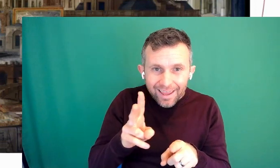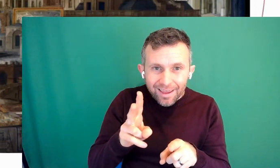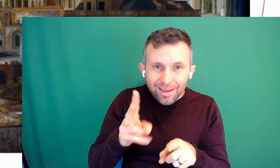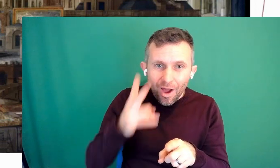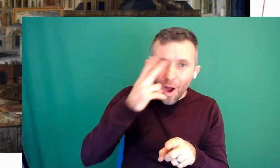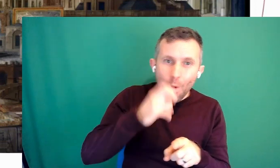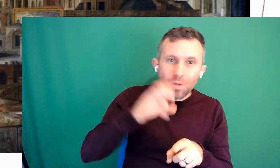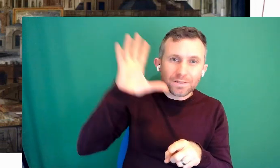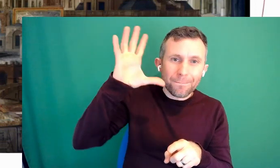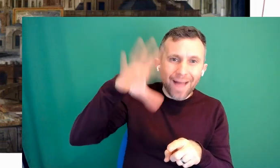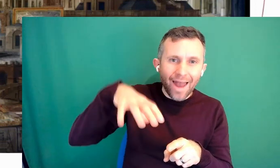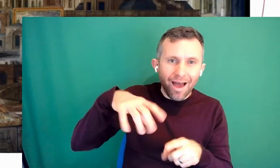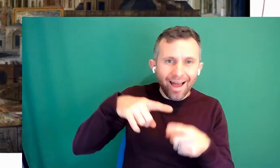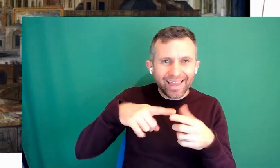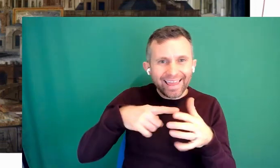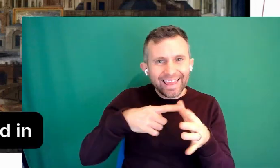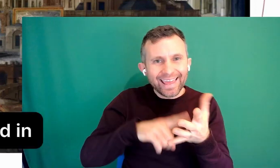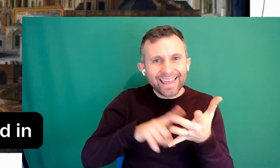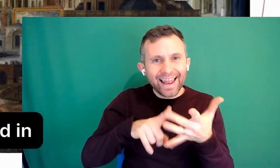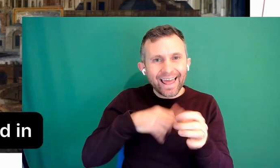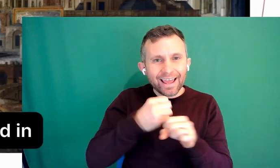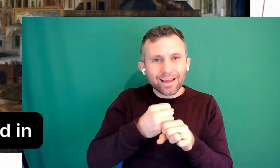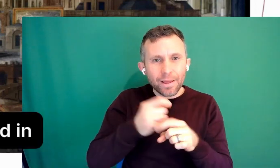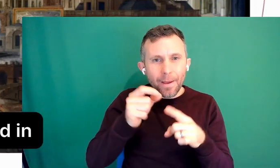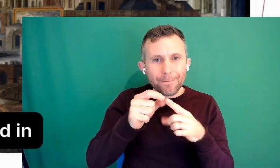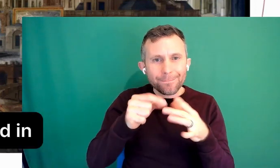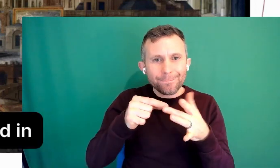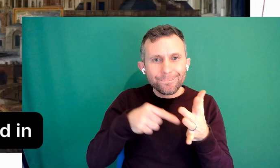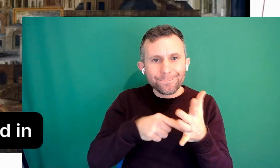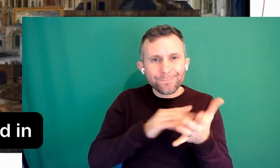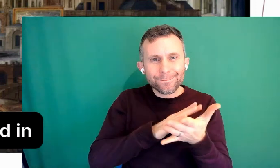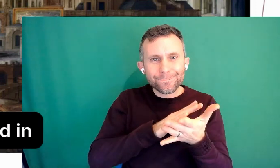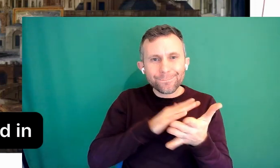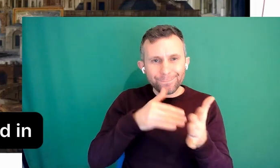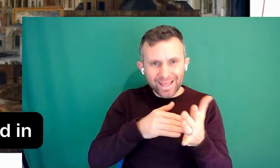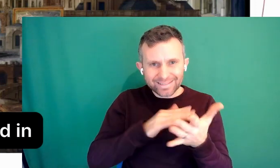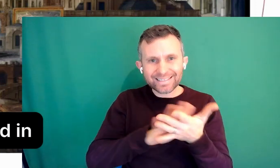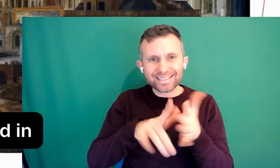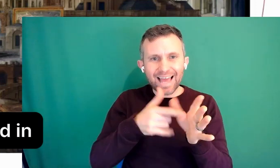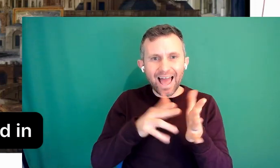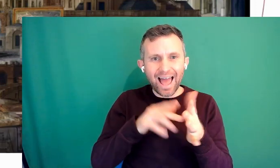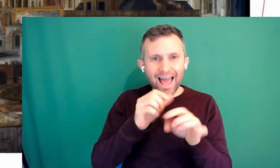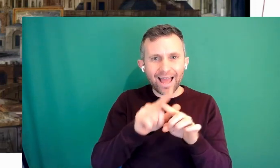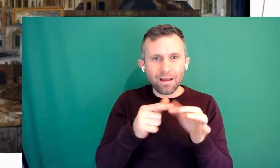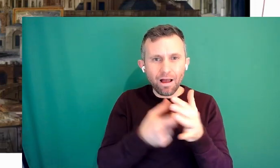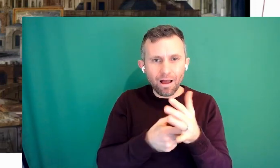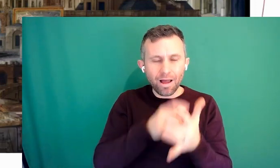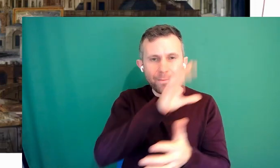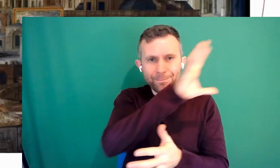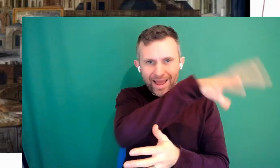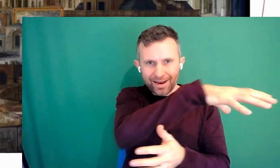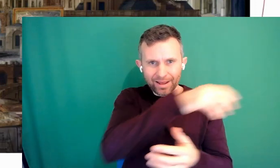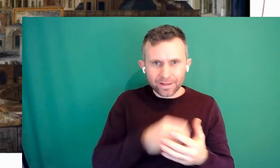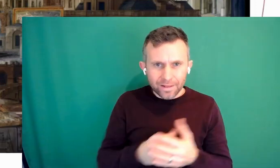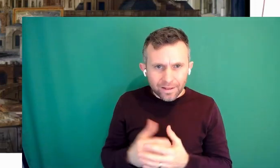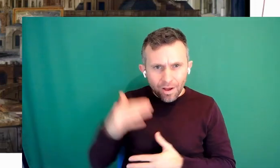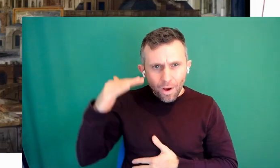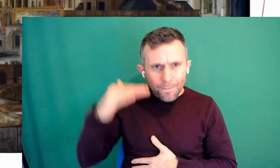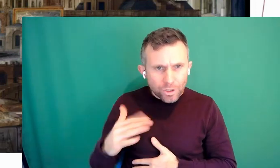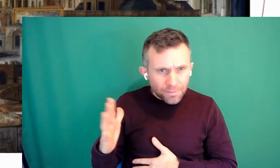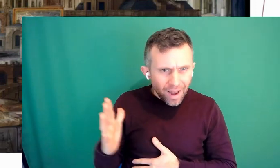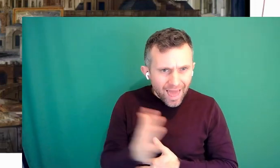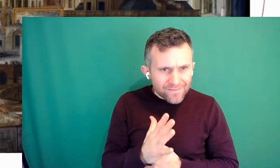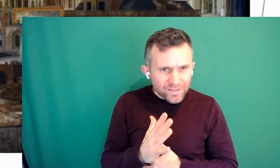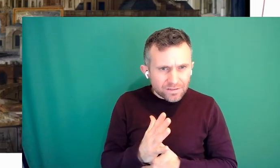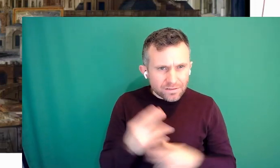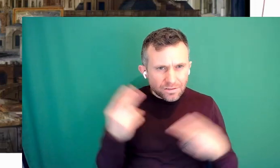created this monument for her, which his eldest son, John Jr., would also be buried in, as well as Soane himself.